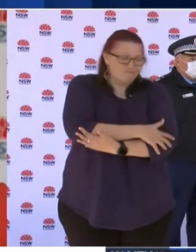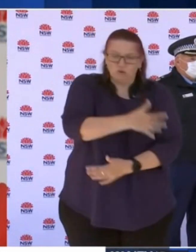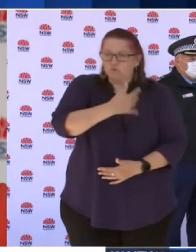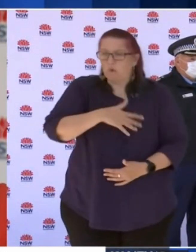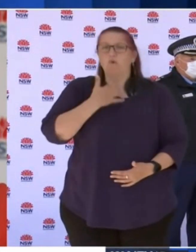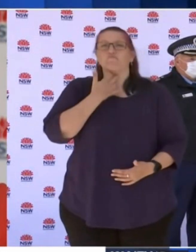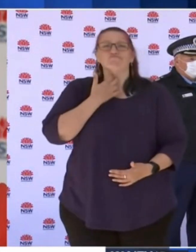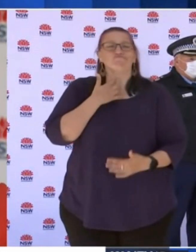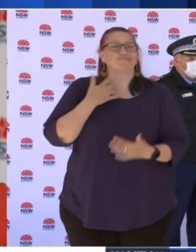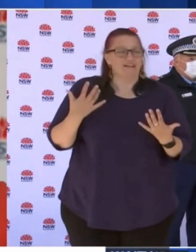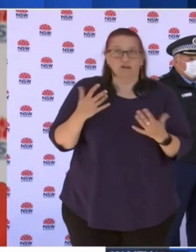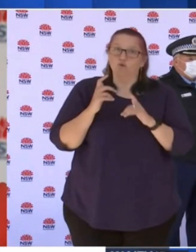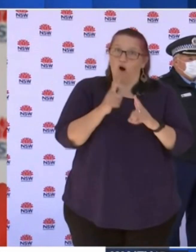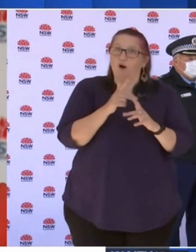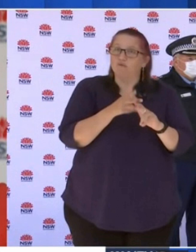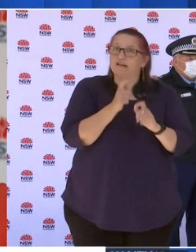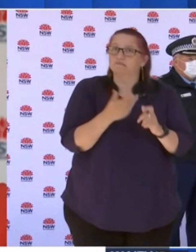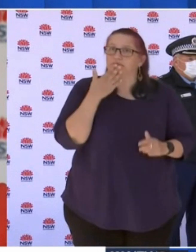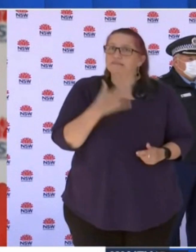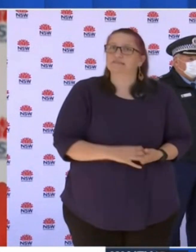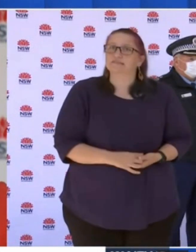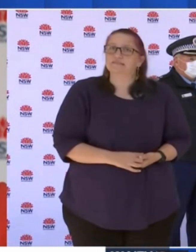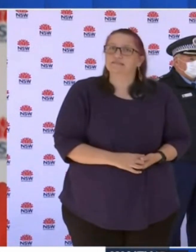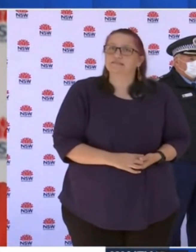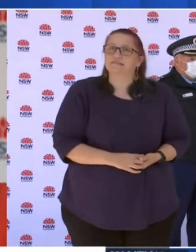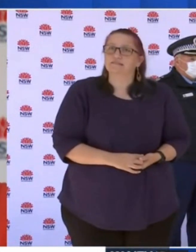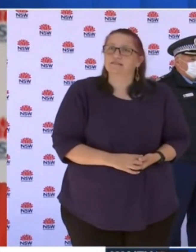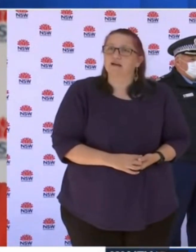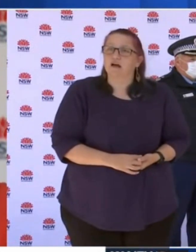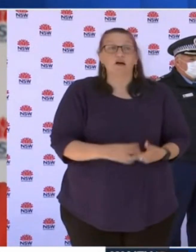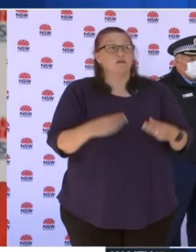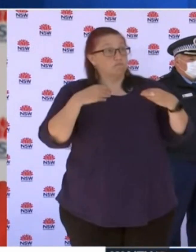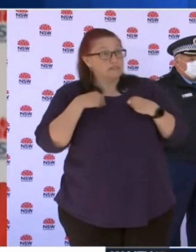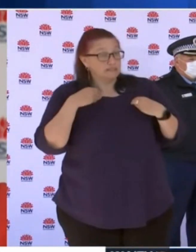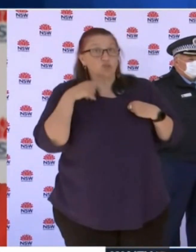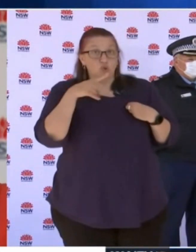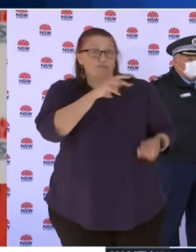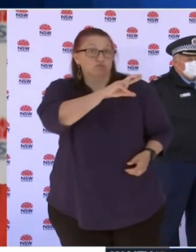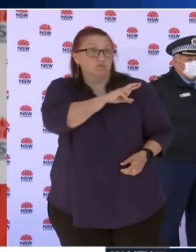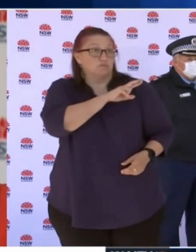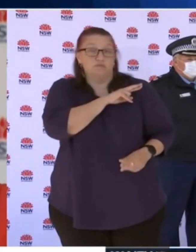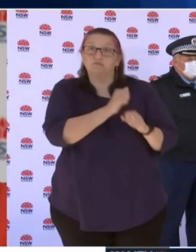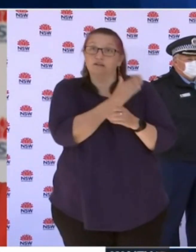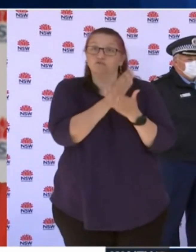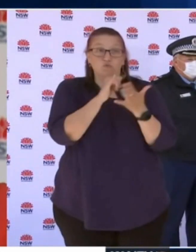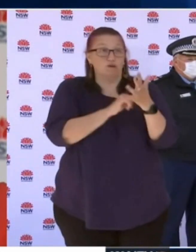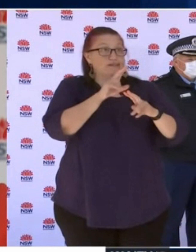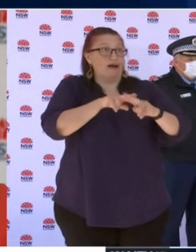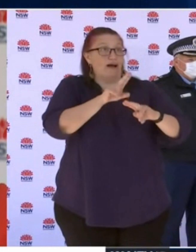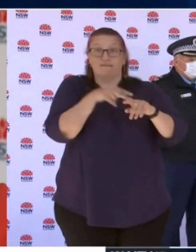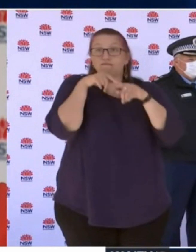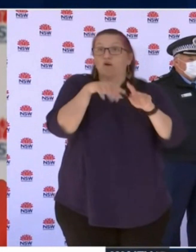as if everyone is infected. So business has a role to play, the community has a role to play. It is too early to assess